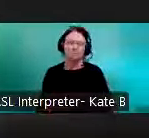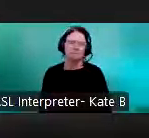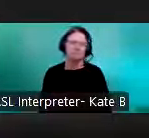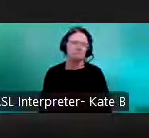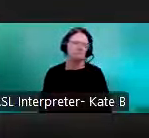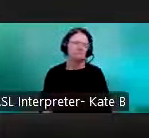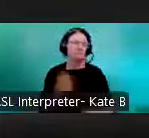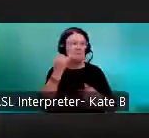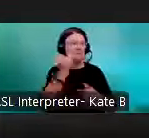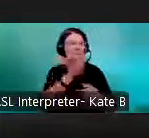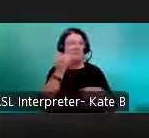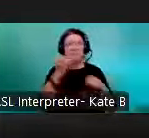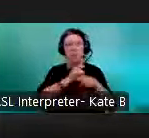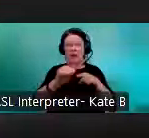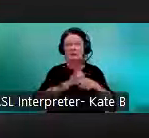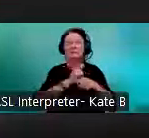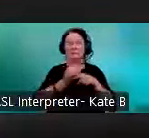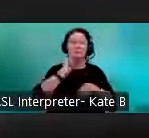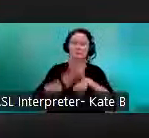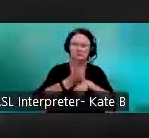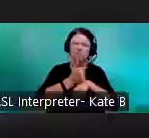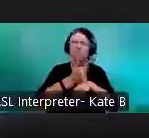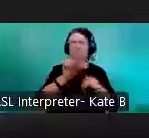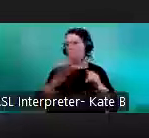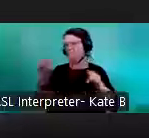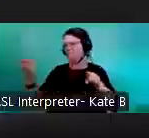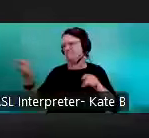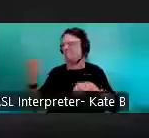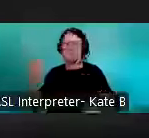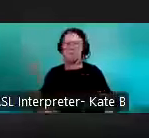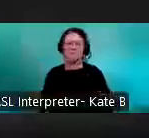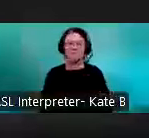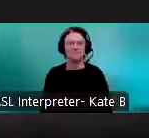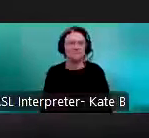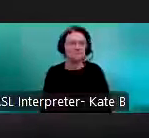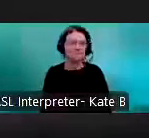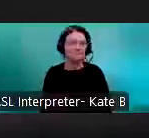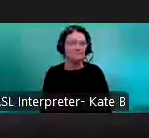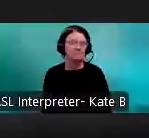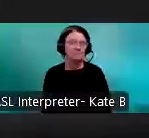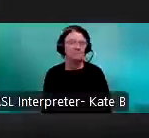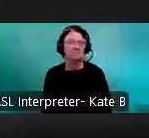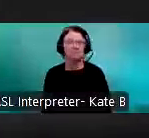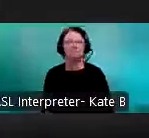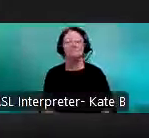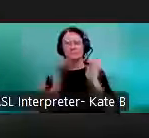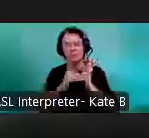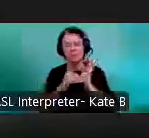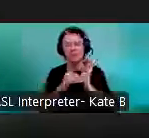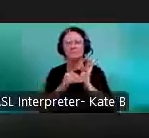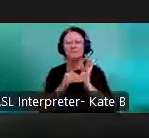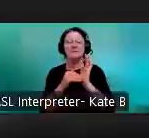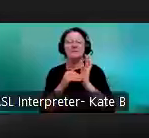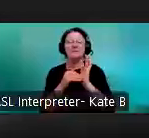best practices, those are things that can be implemented in other locations as well. And again, just even